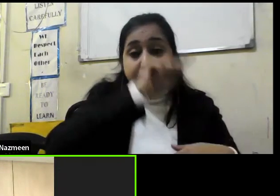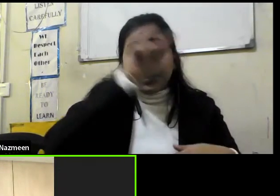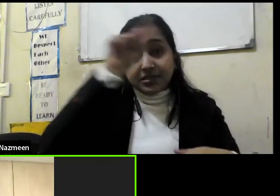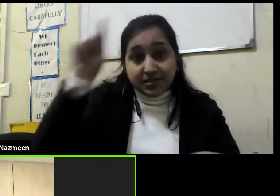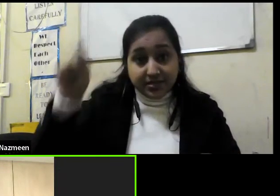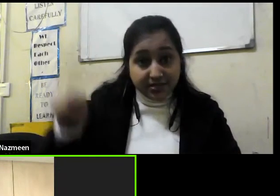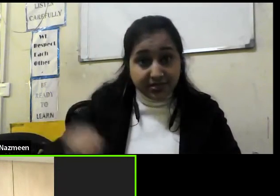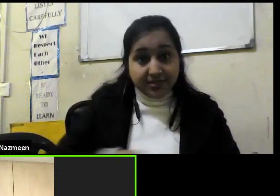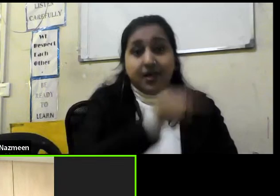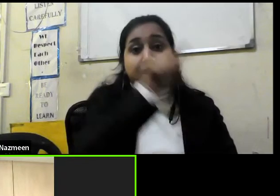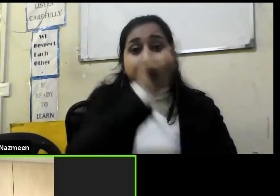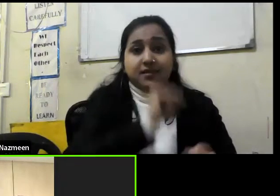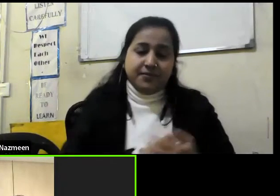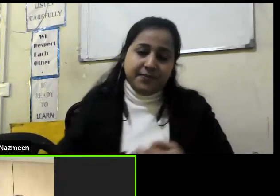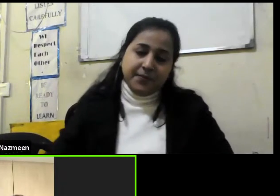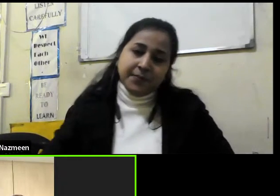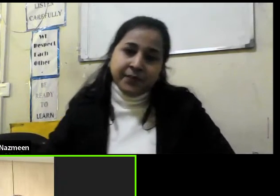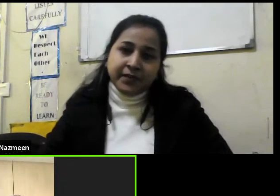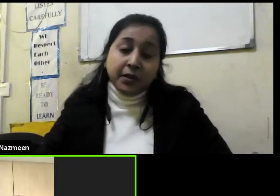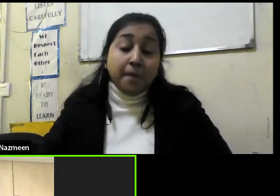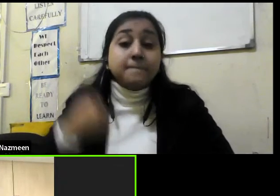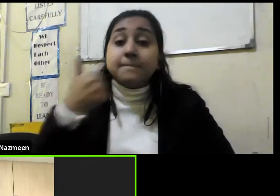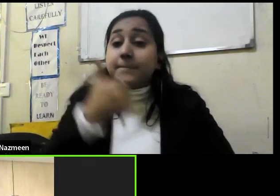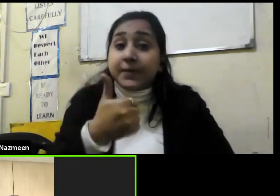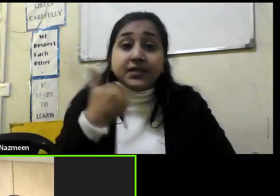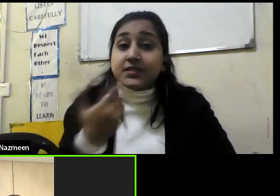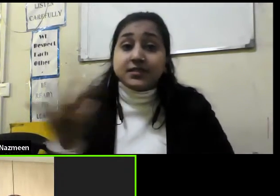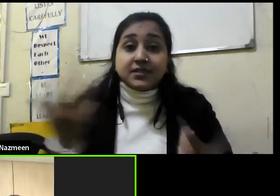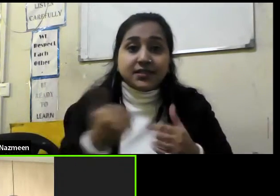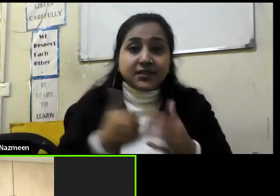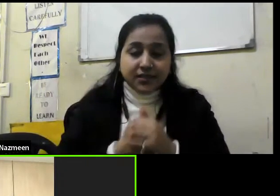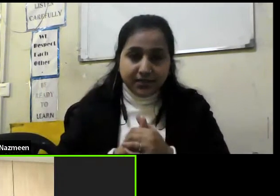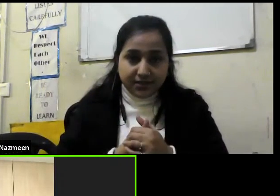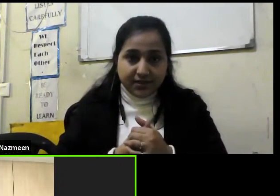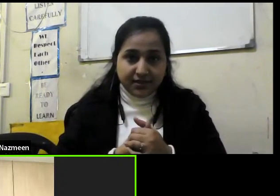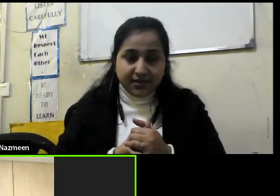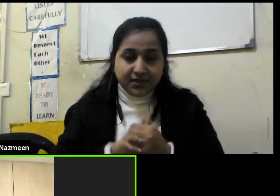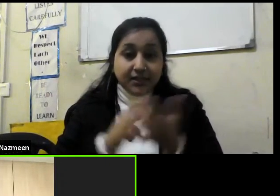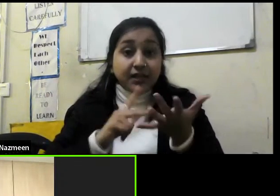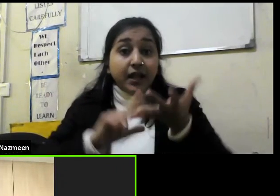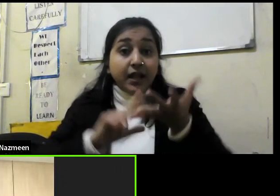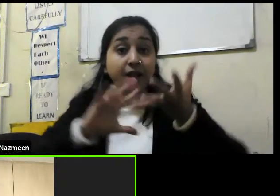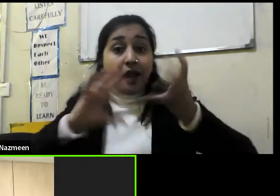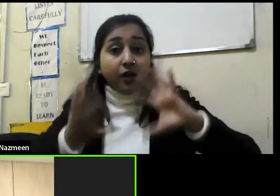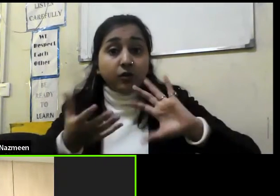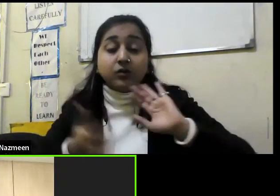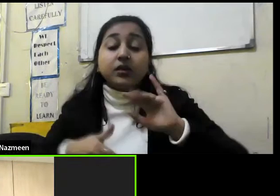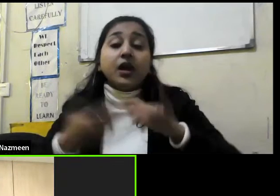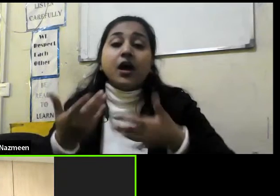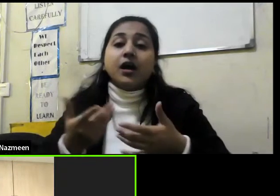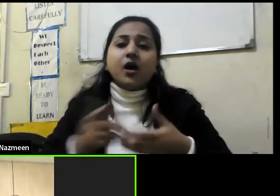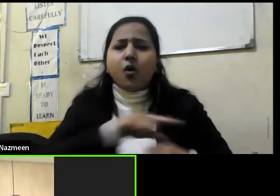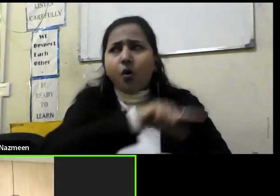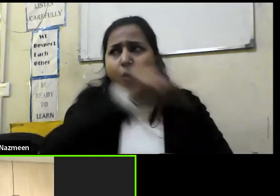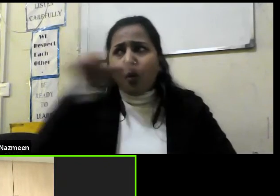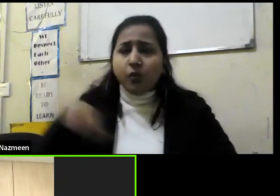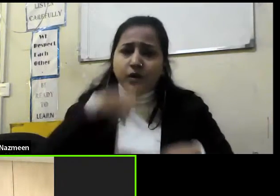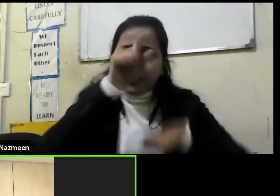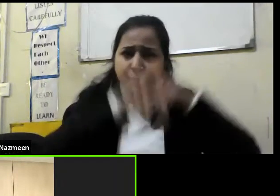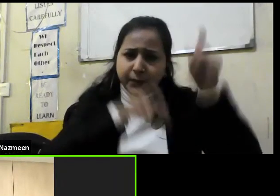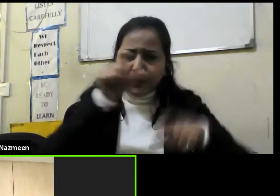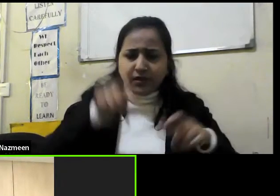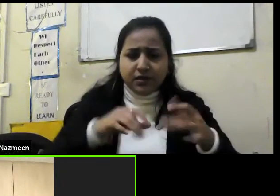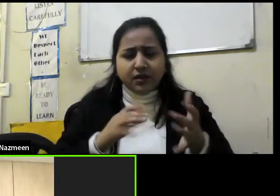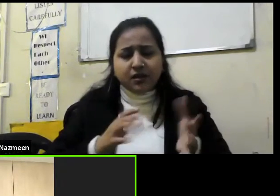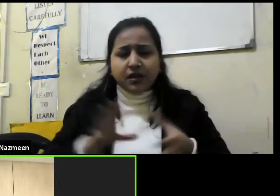of digitization, the best thing with the technology has come out that everybody can be connected from their home,